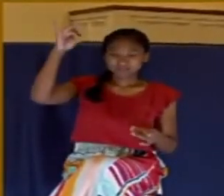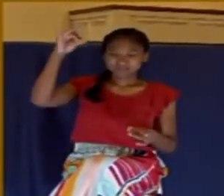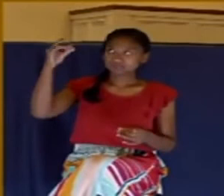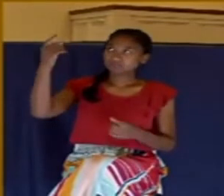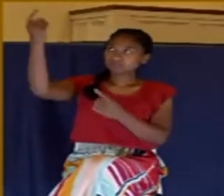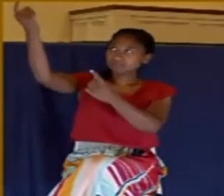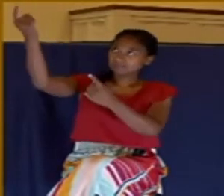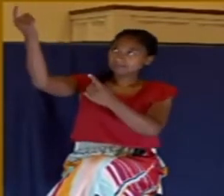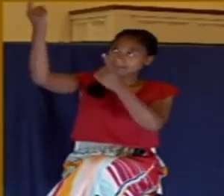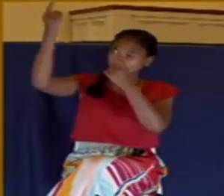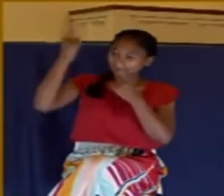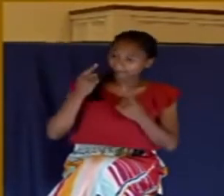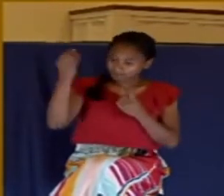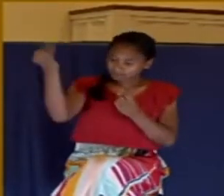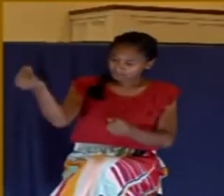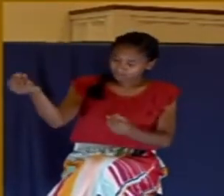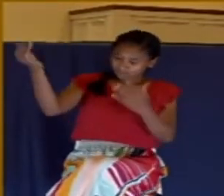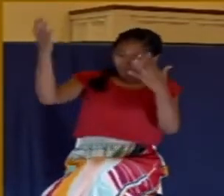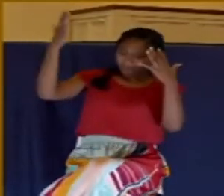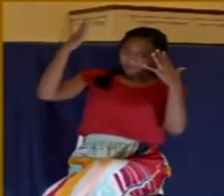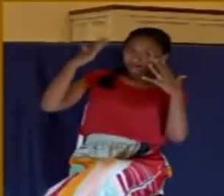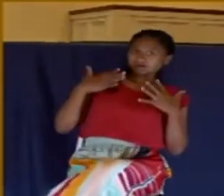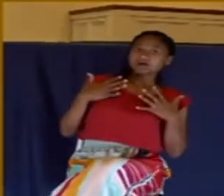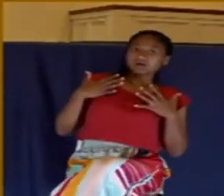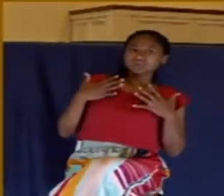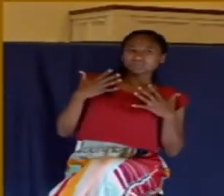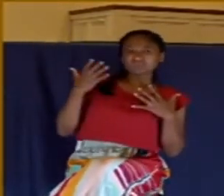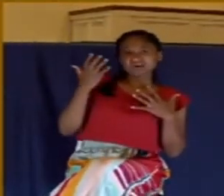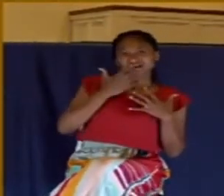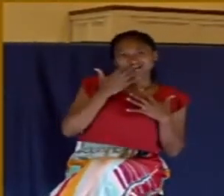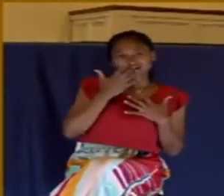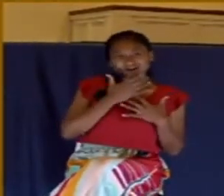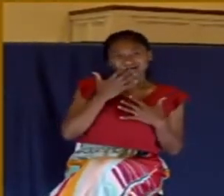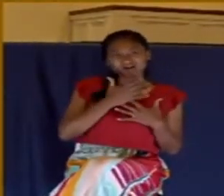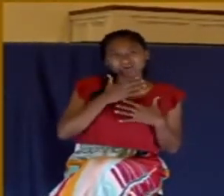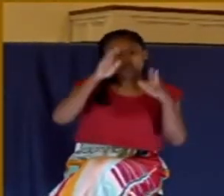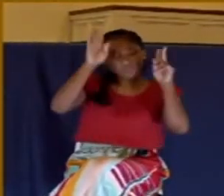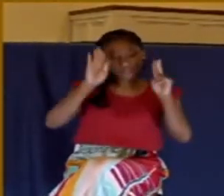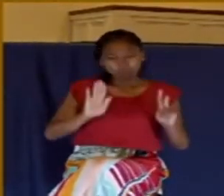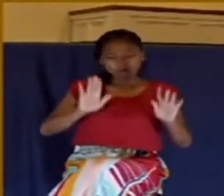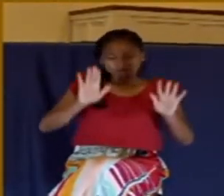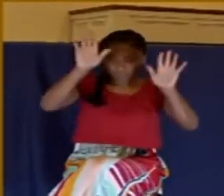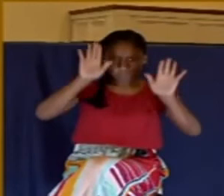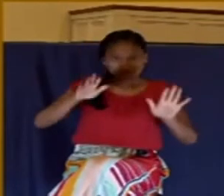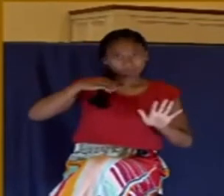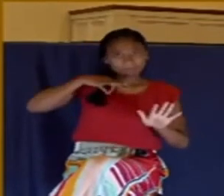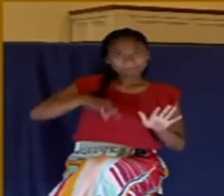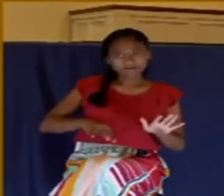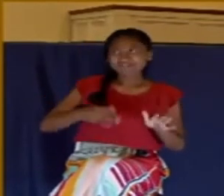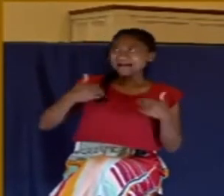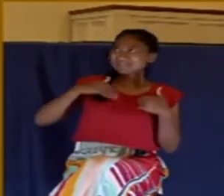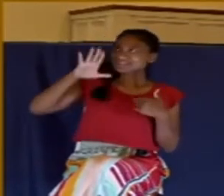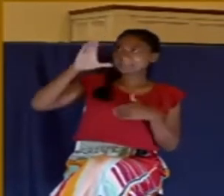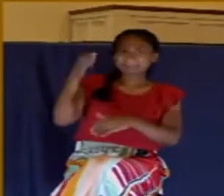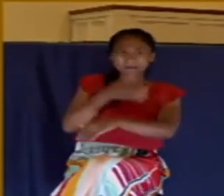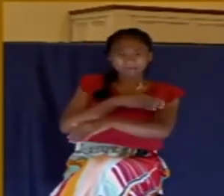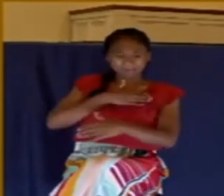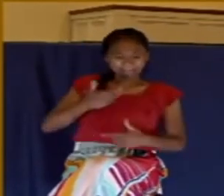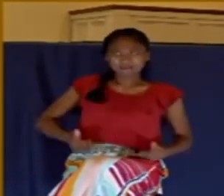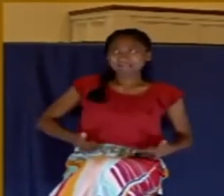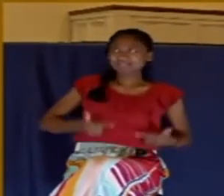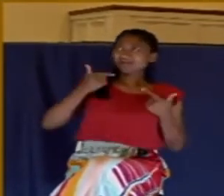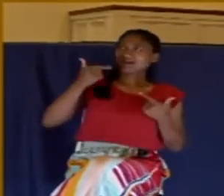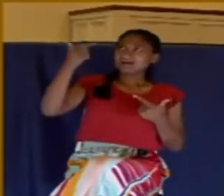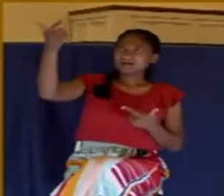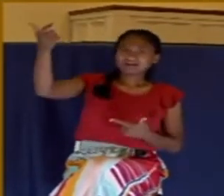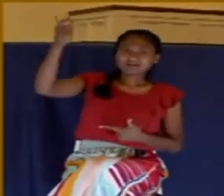on you. What a privilege that you have this power and this measure in your life. This is what Paul said